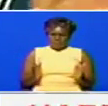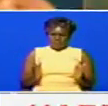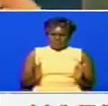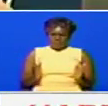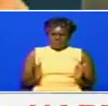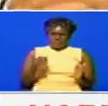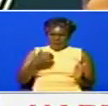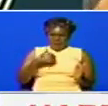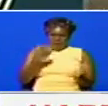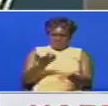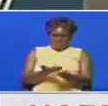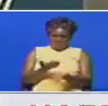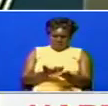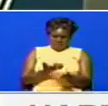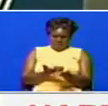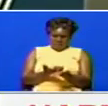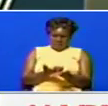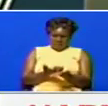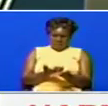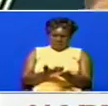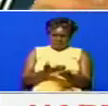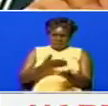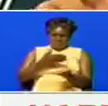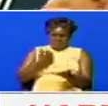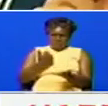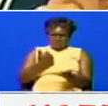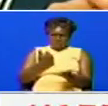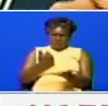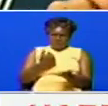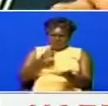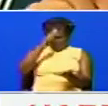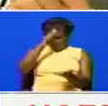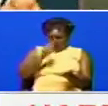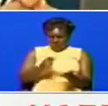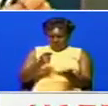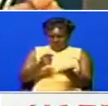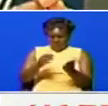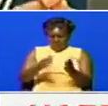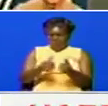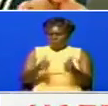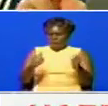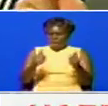legitimate evidence of something that has happened needs to be judged, but it needs to be judged through the appropriate process.